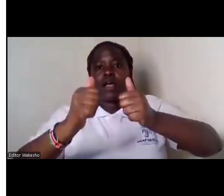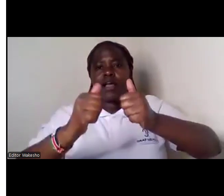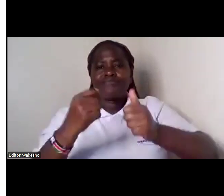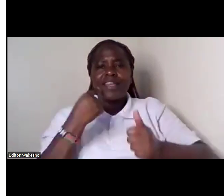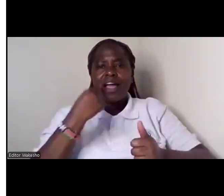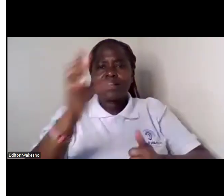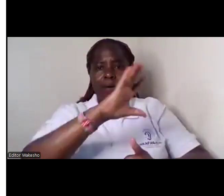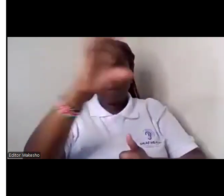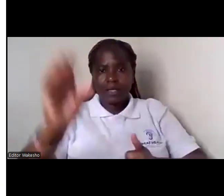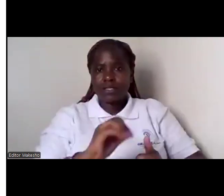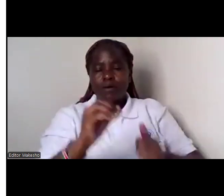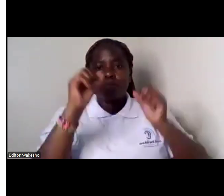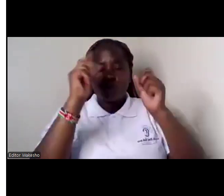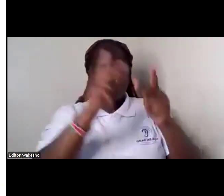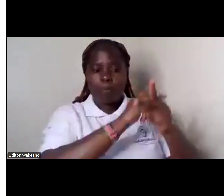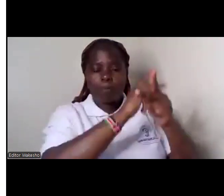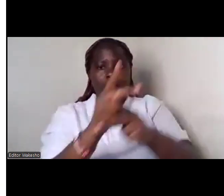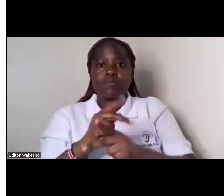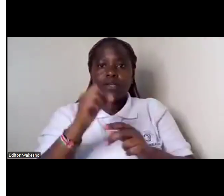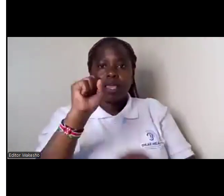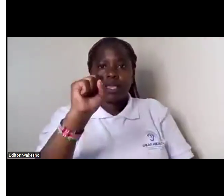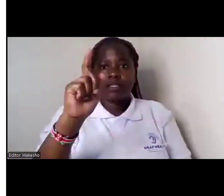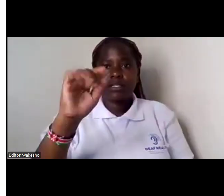to prevent sexually transmitted illnesses